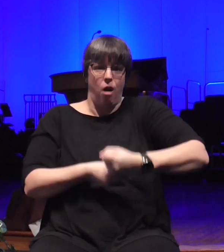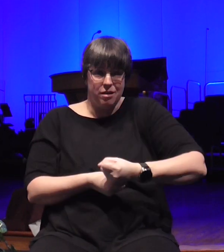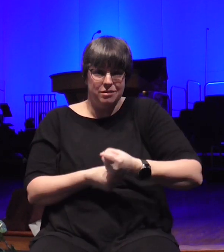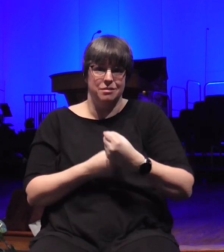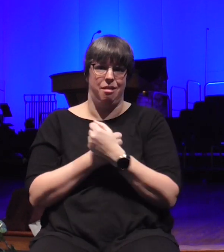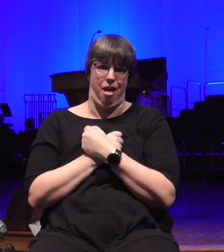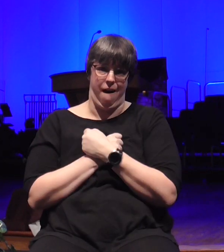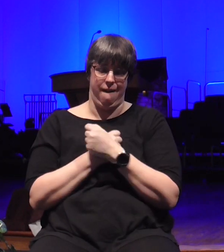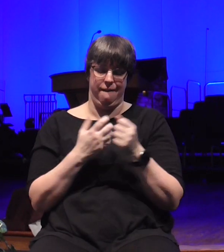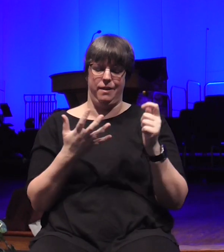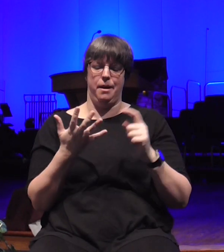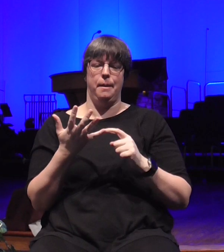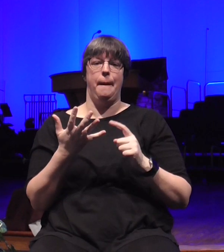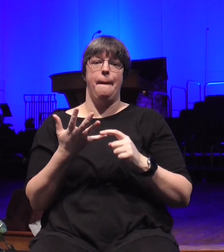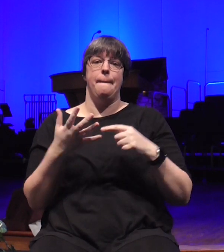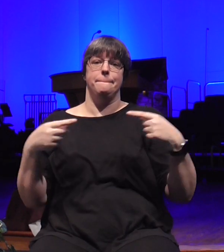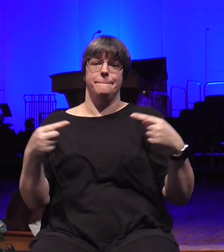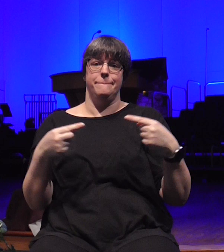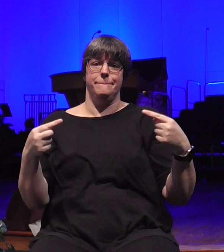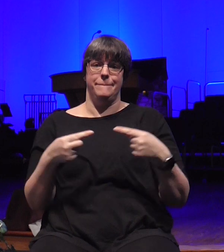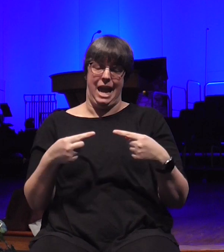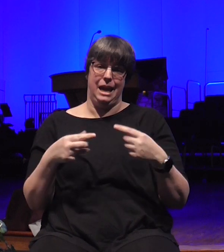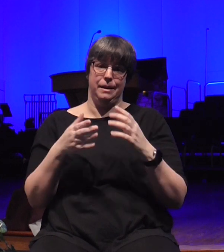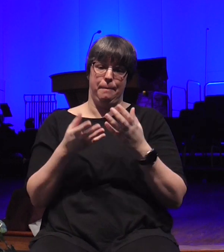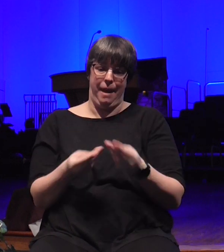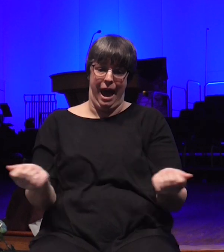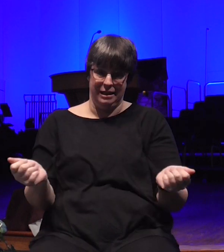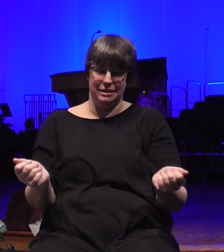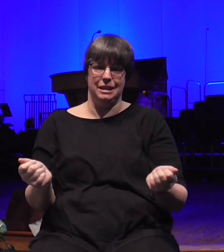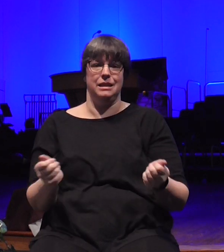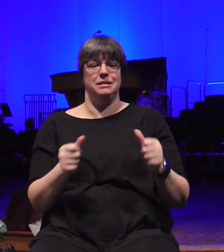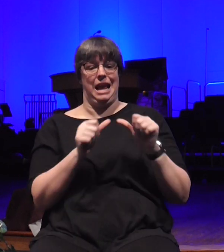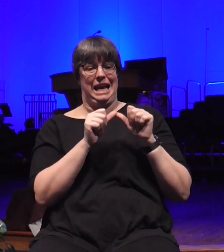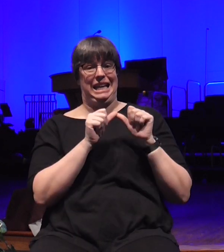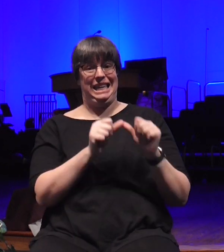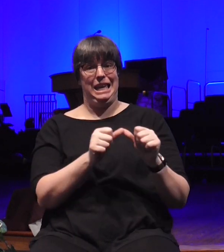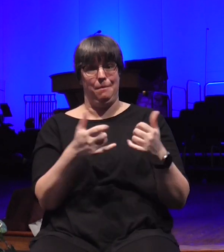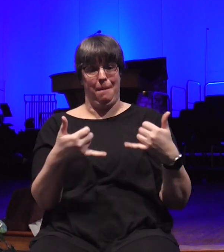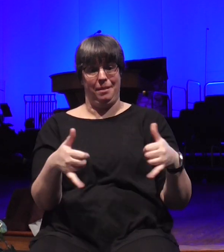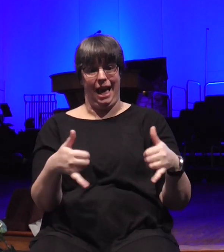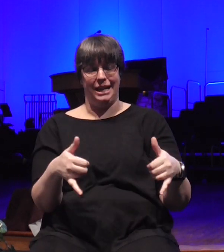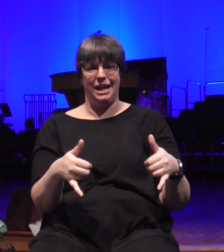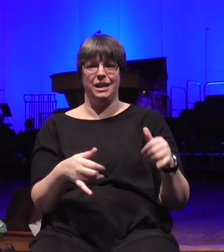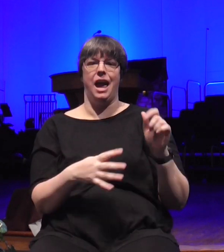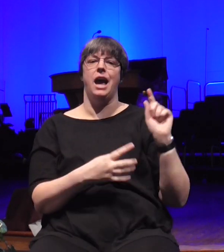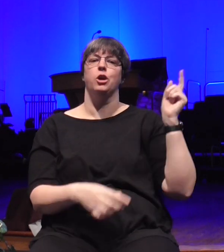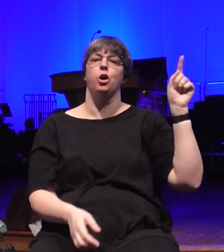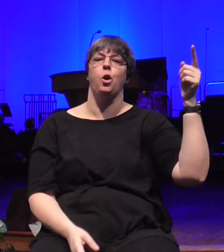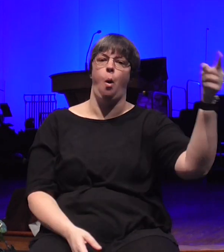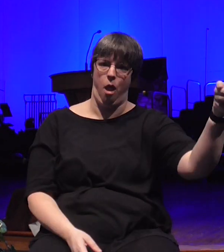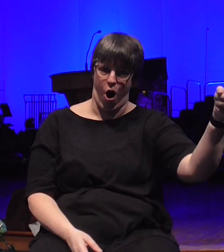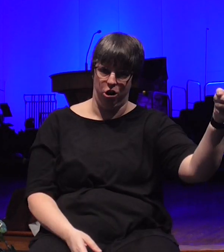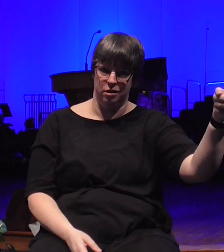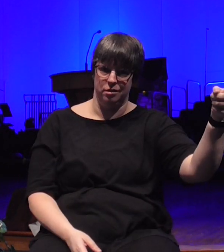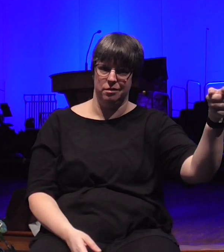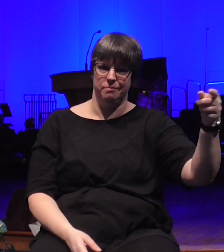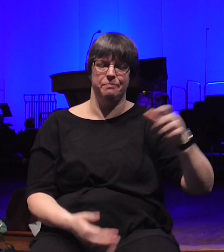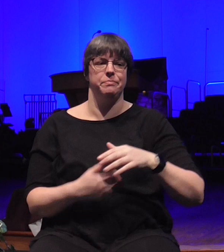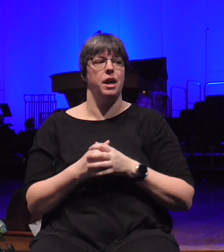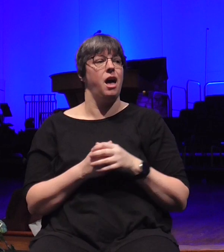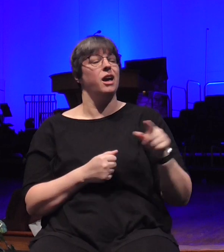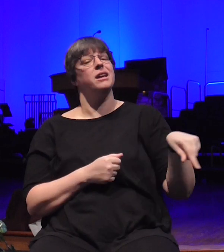pain passes. Keep playing and go long. And may you always